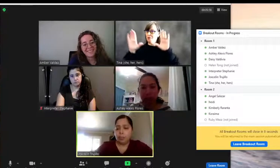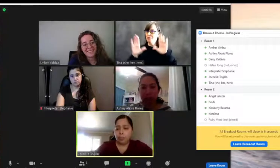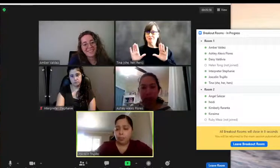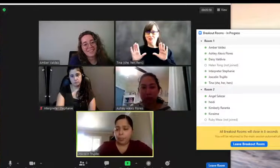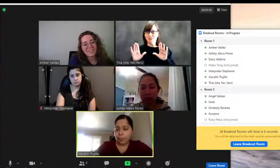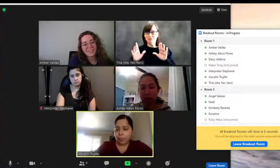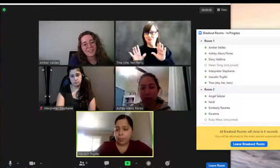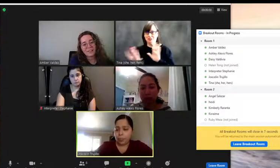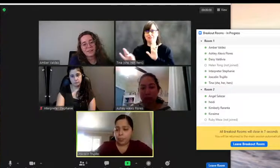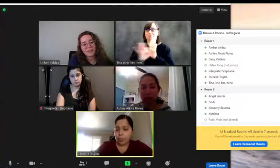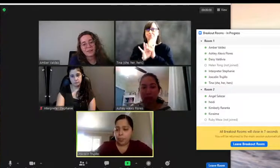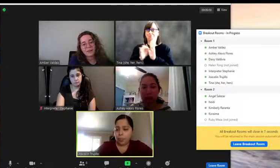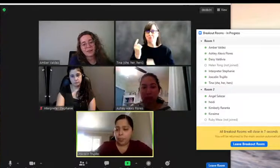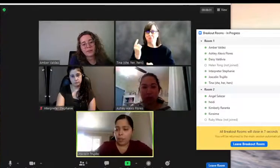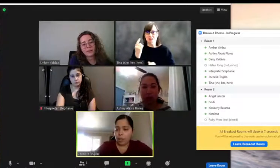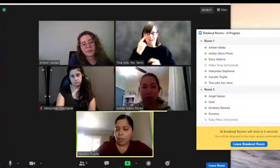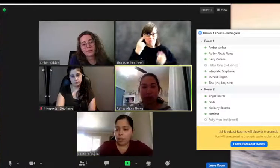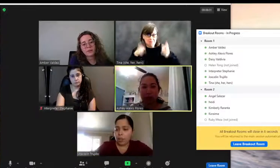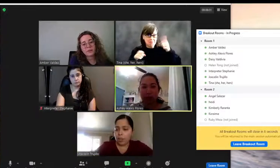with.